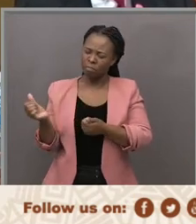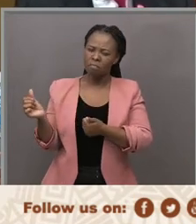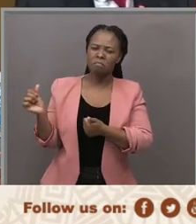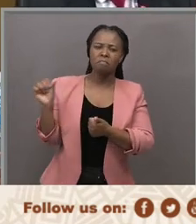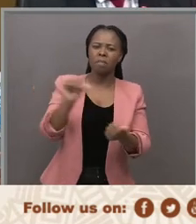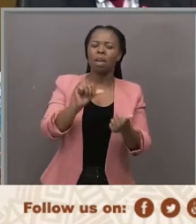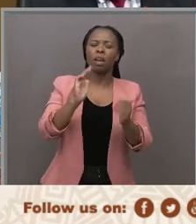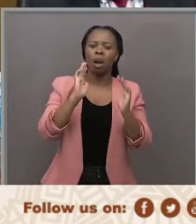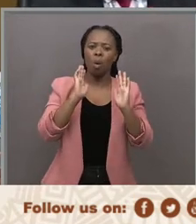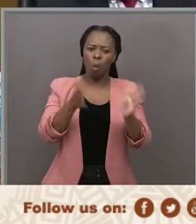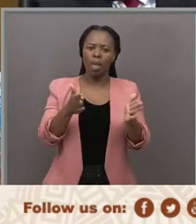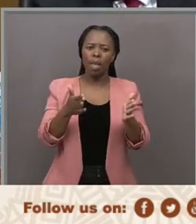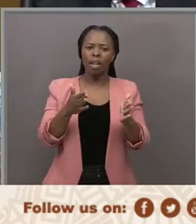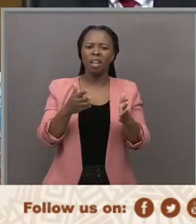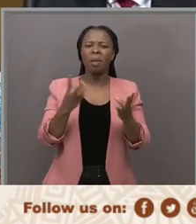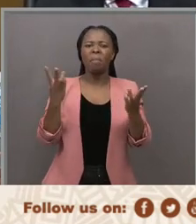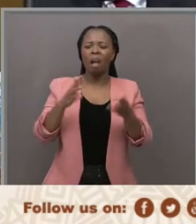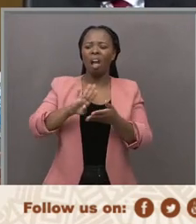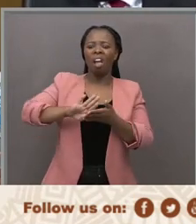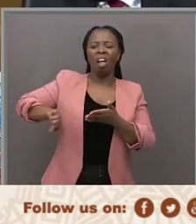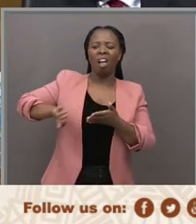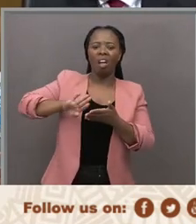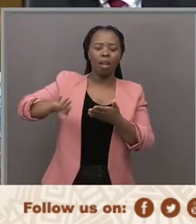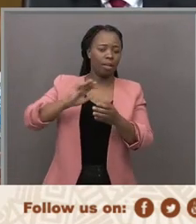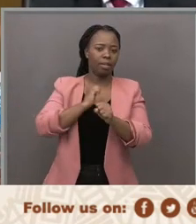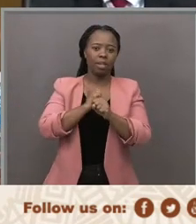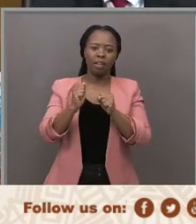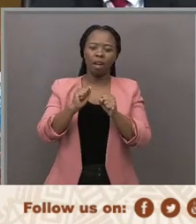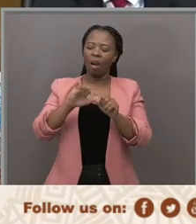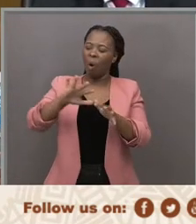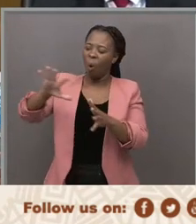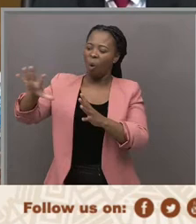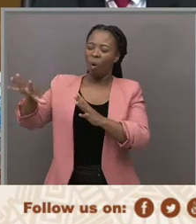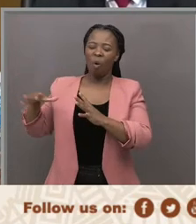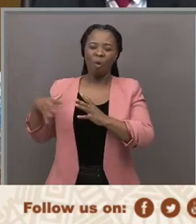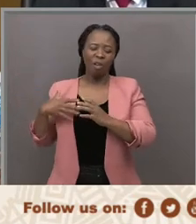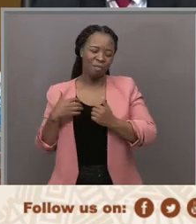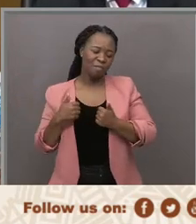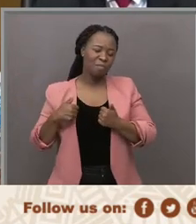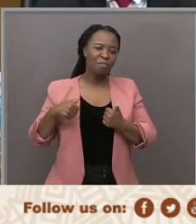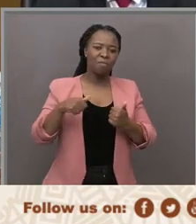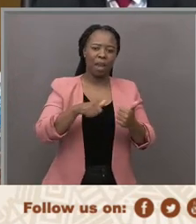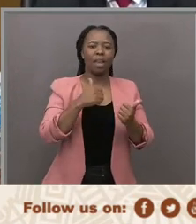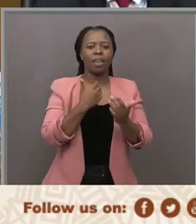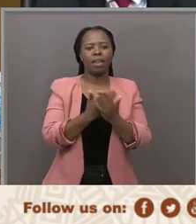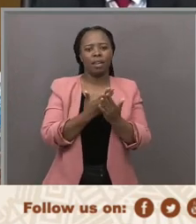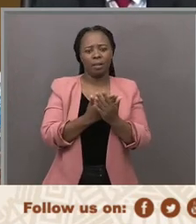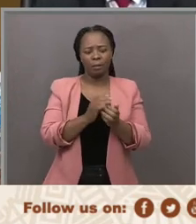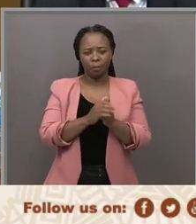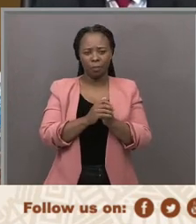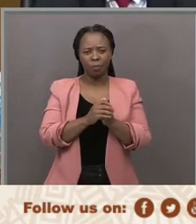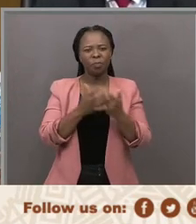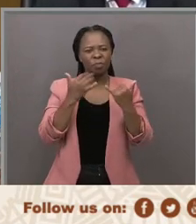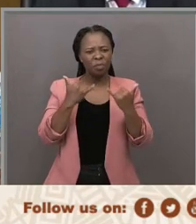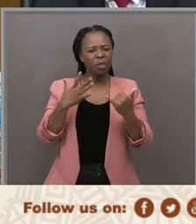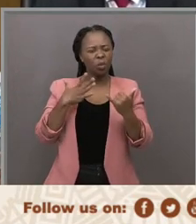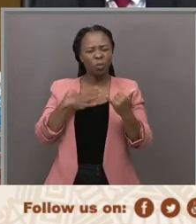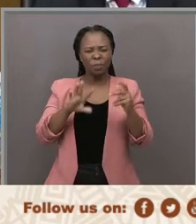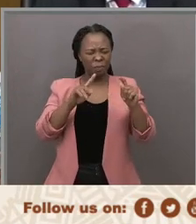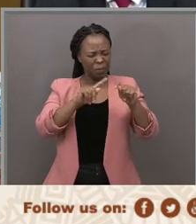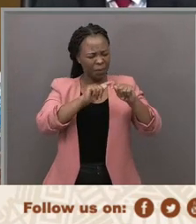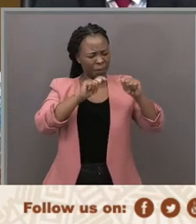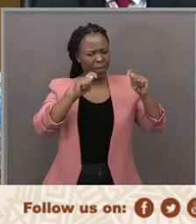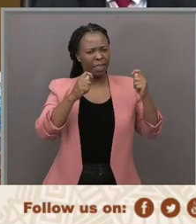behind. I want to take this opportunity to thank you all on behalf of the entire team of